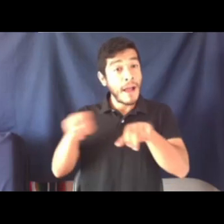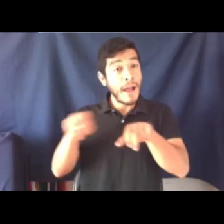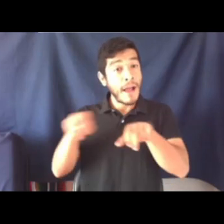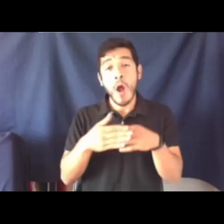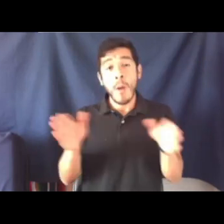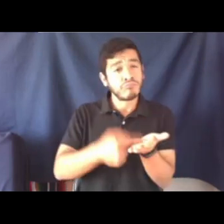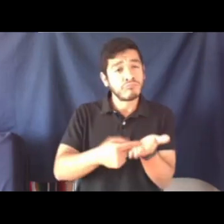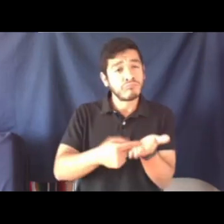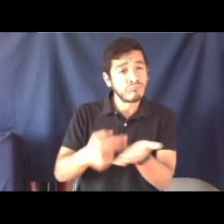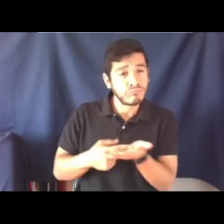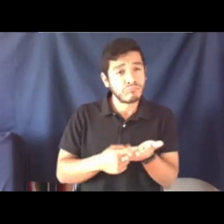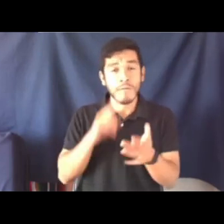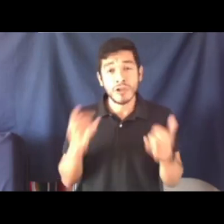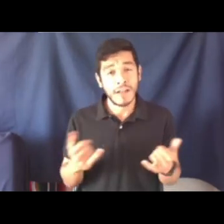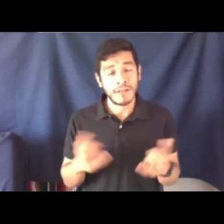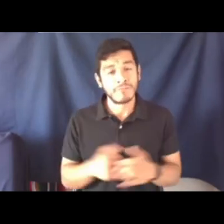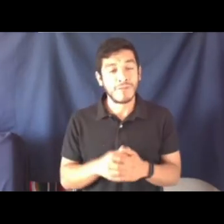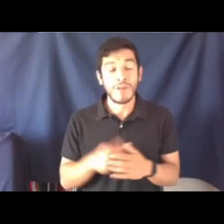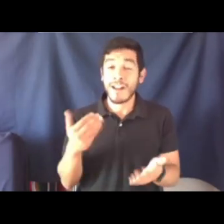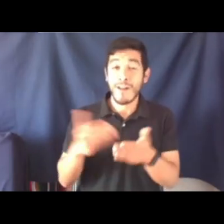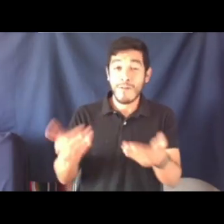again, welcome everyone.